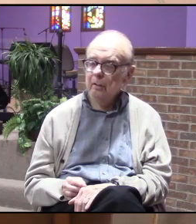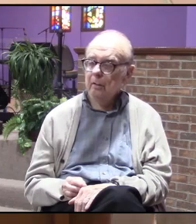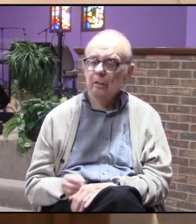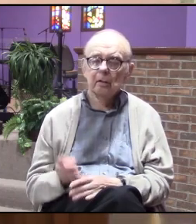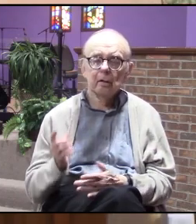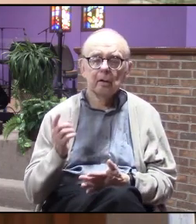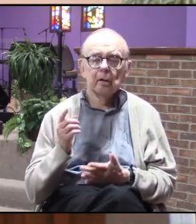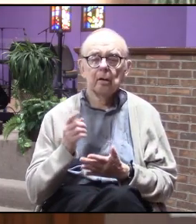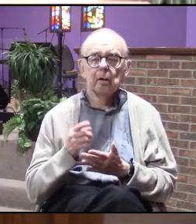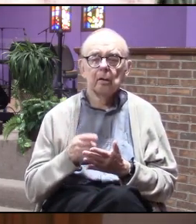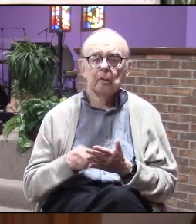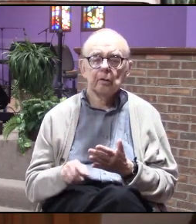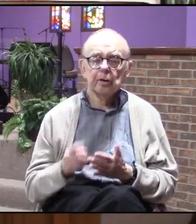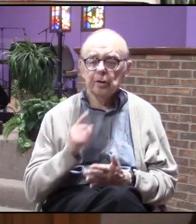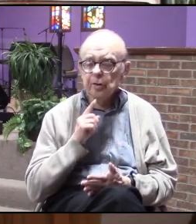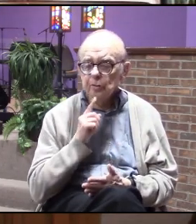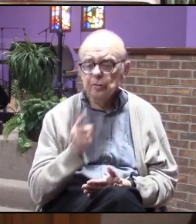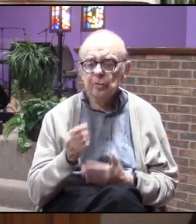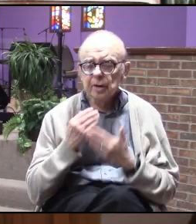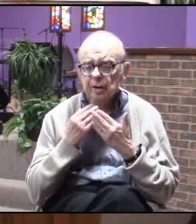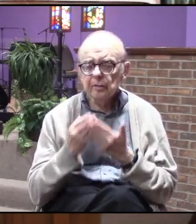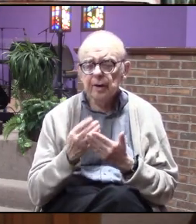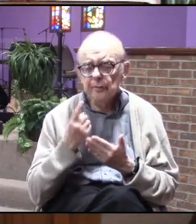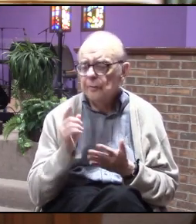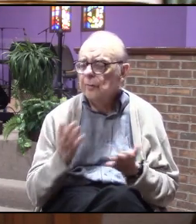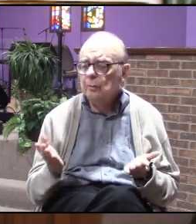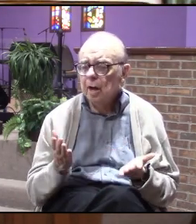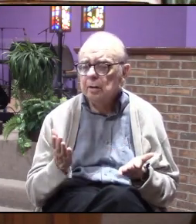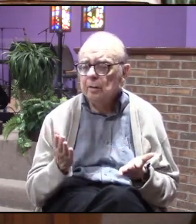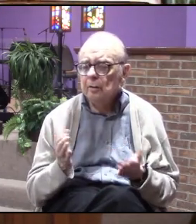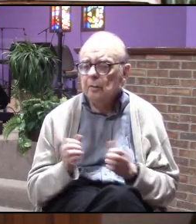what are you really grateful for in your life?